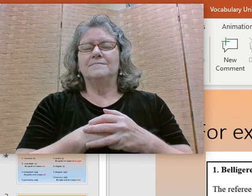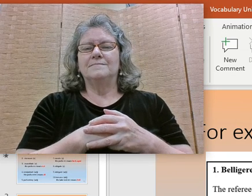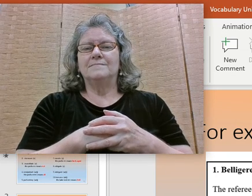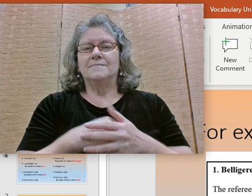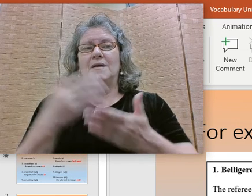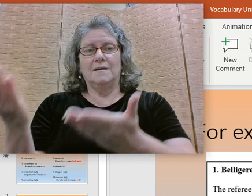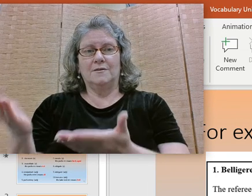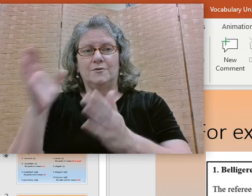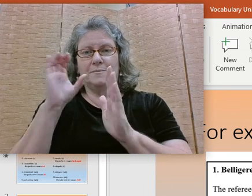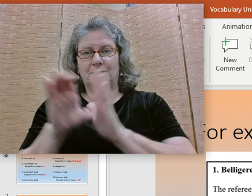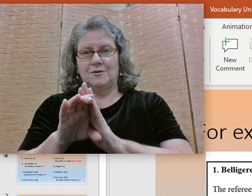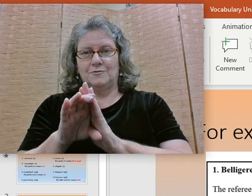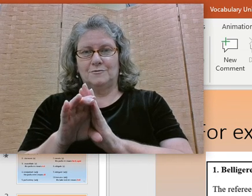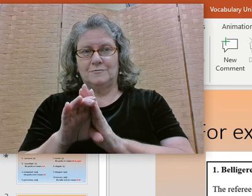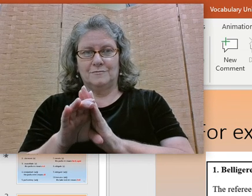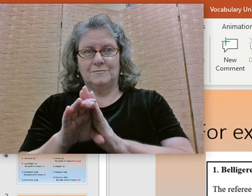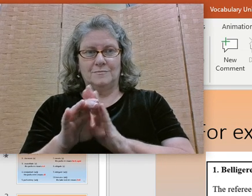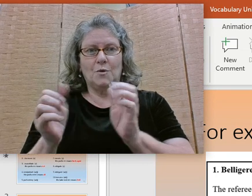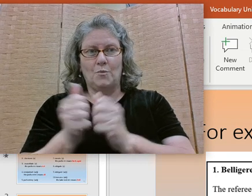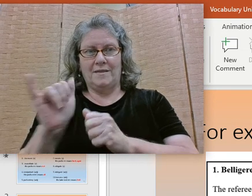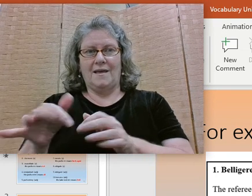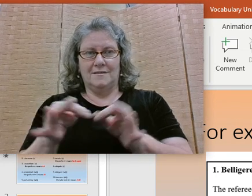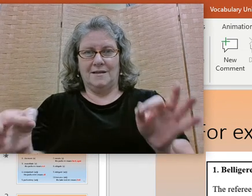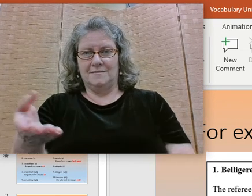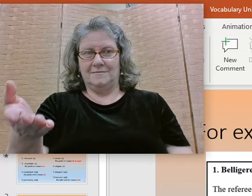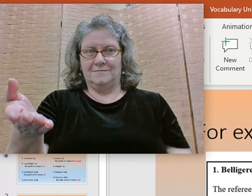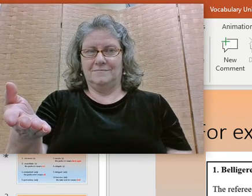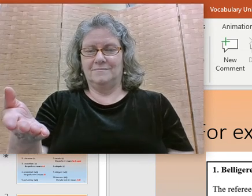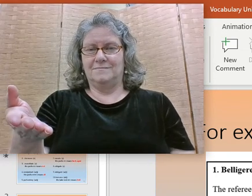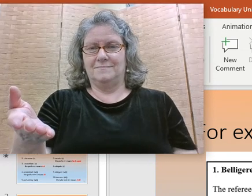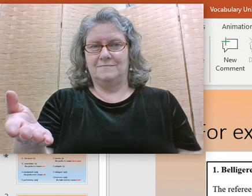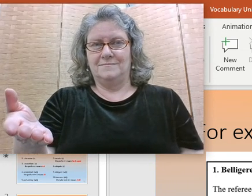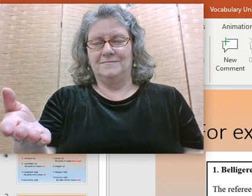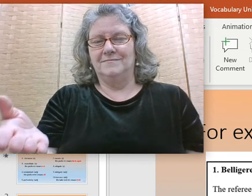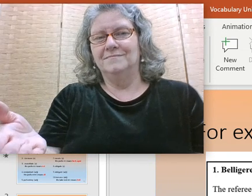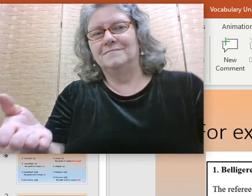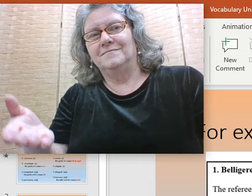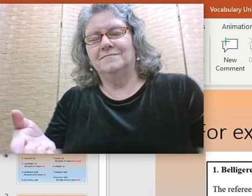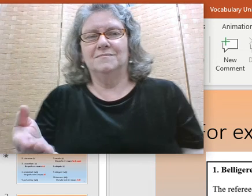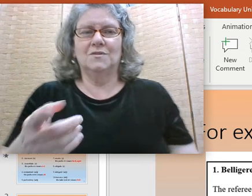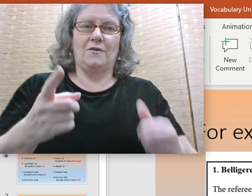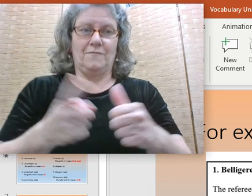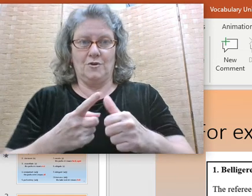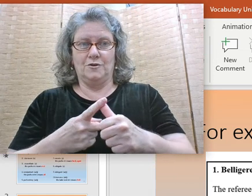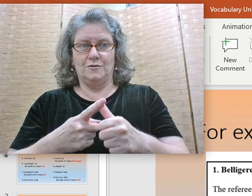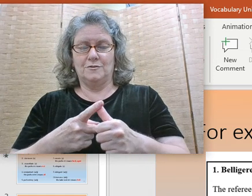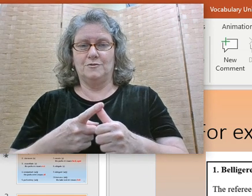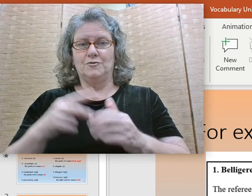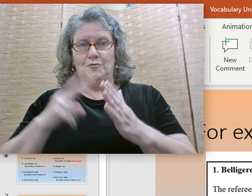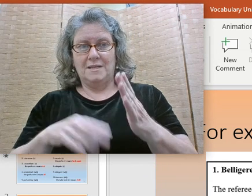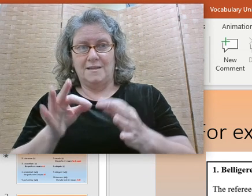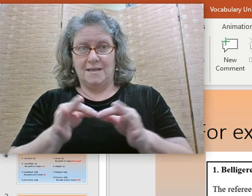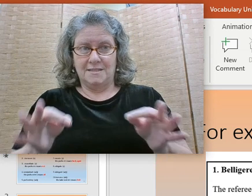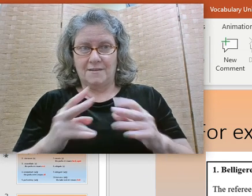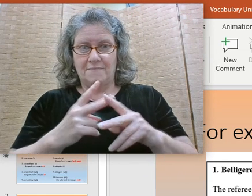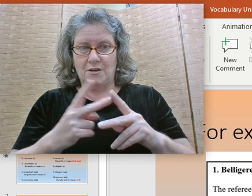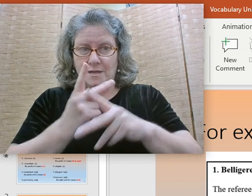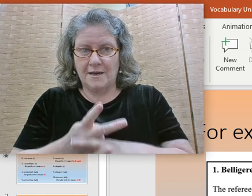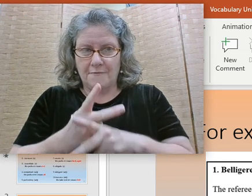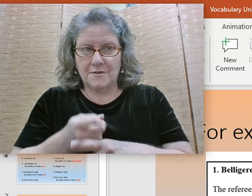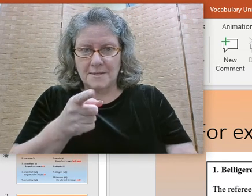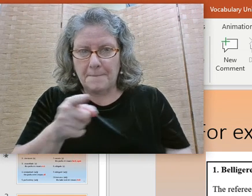here is the picture that accompanies that sentence over here on the right. So first things first, you read that sentence very, very